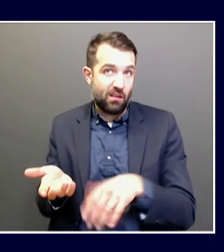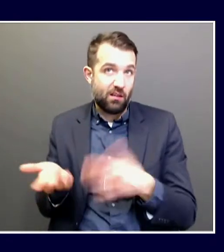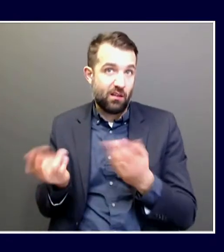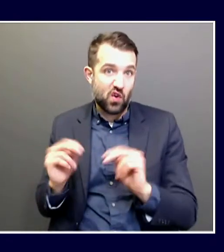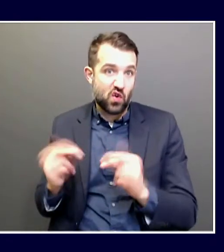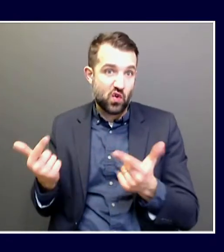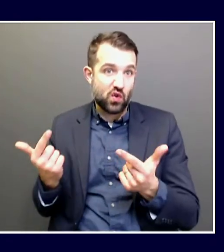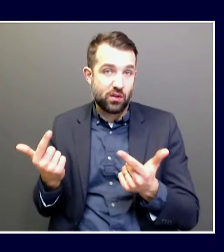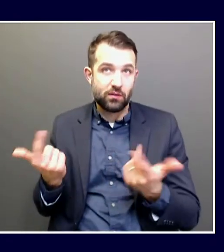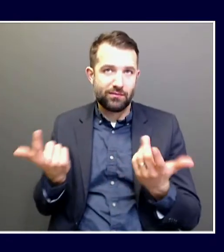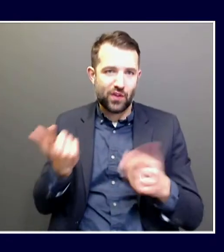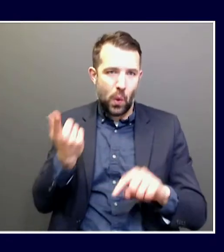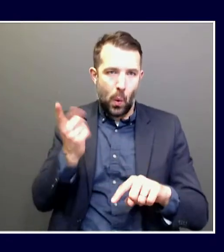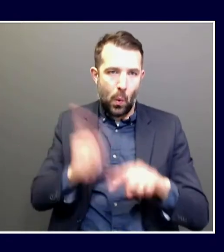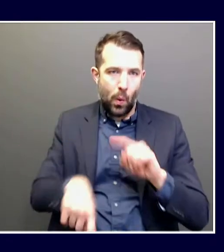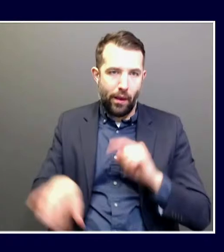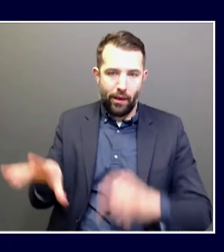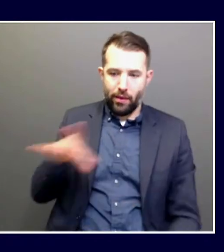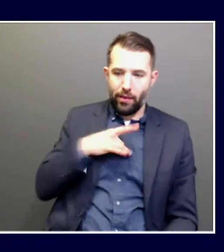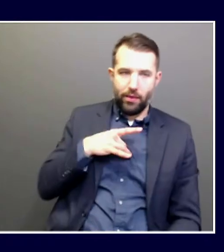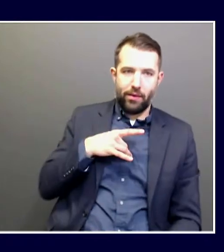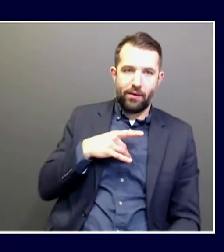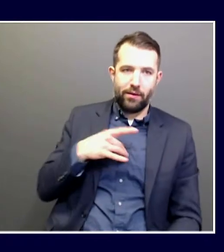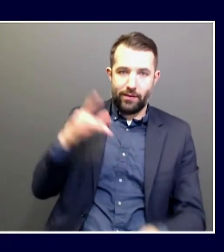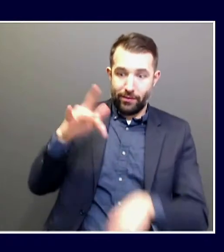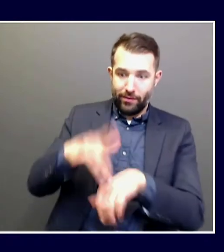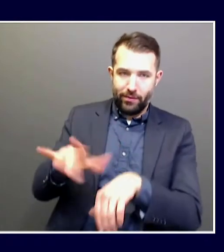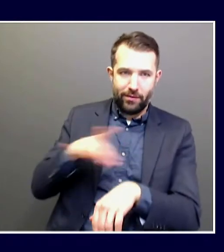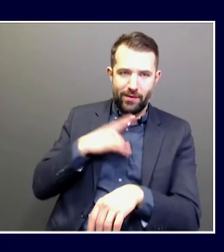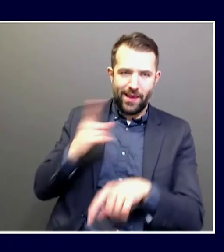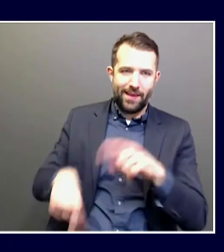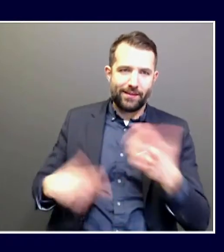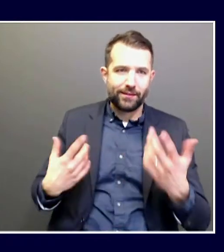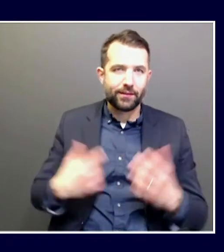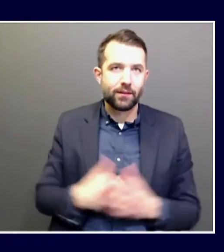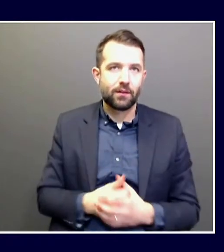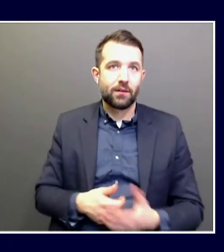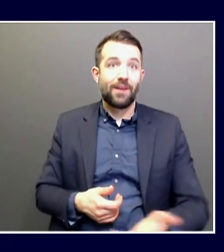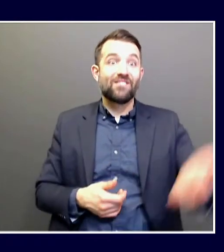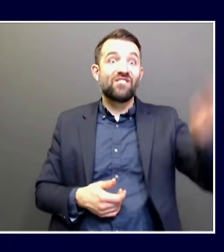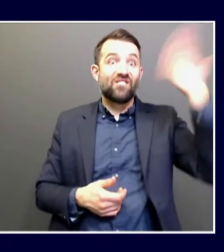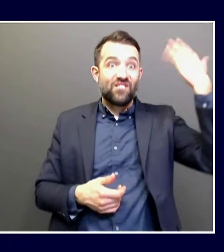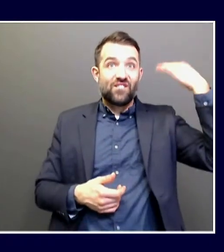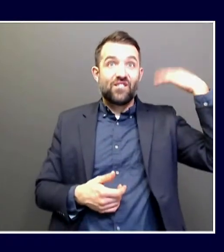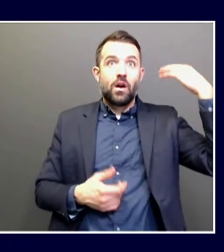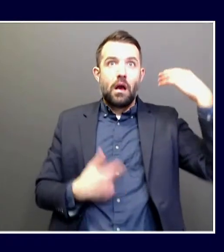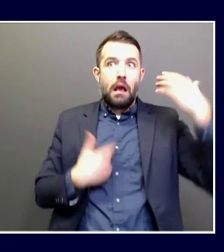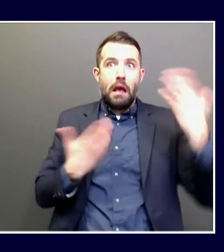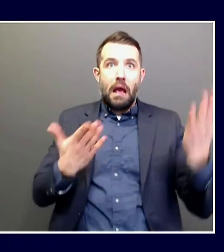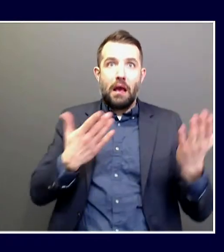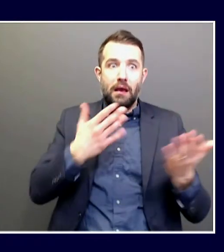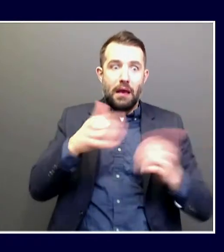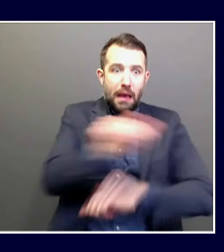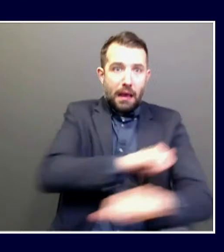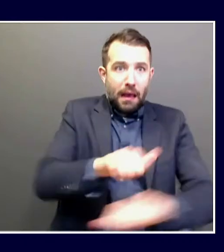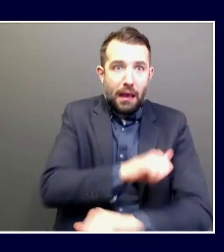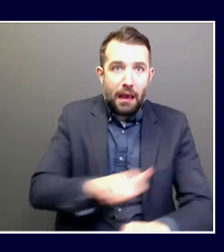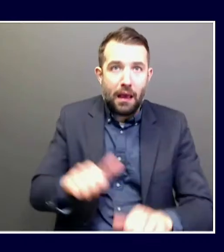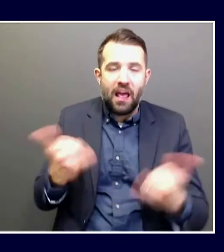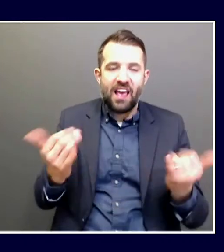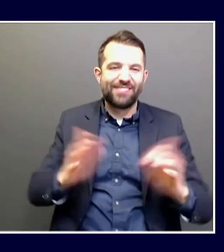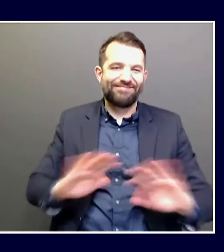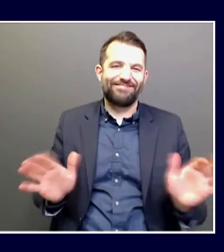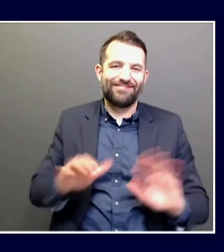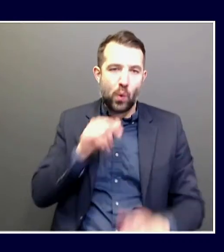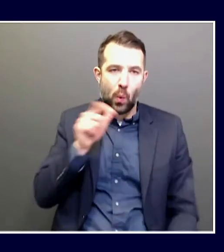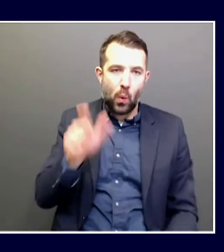your groceries or anything like that. Okay. Another one that I think will be pretty quick is another listener has concerns that the free